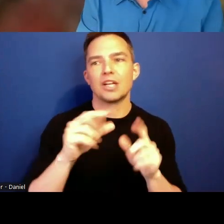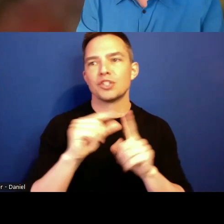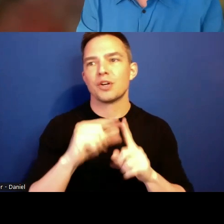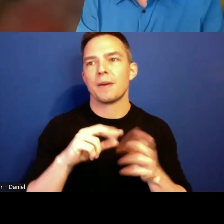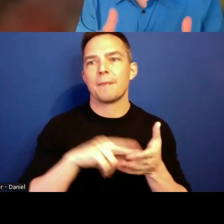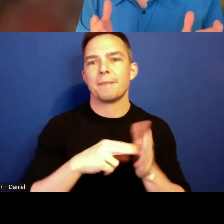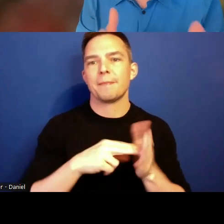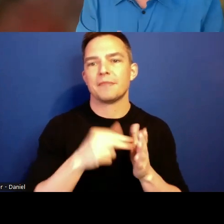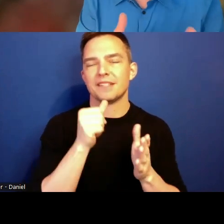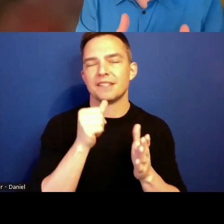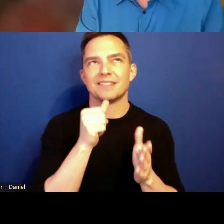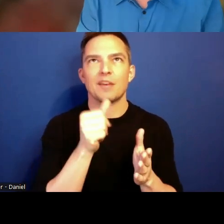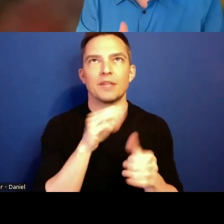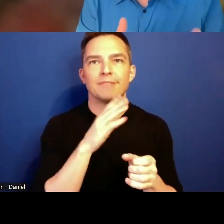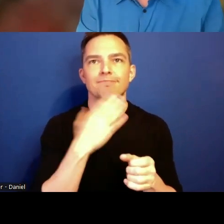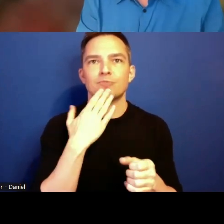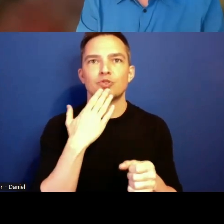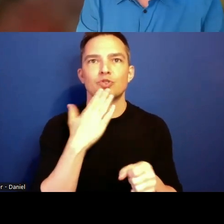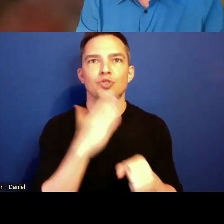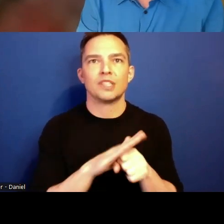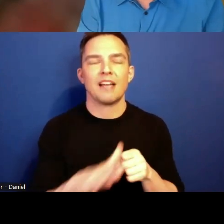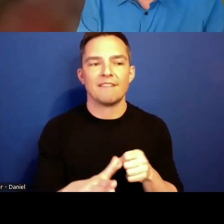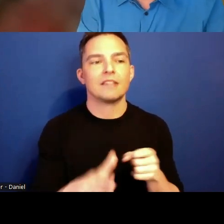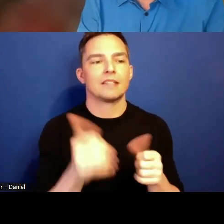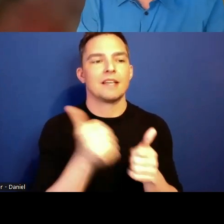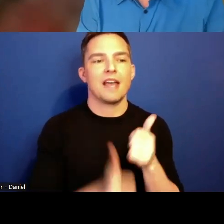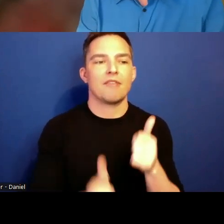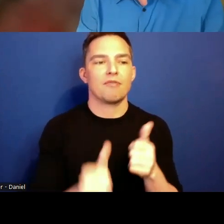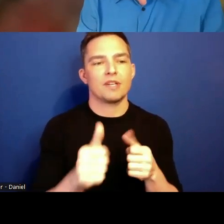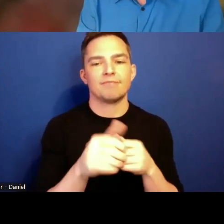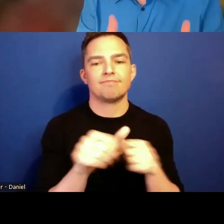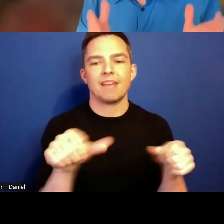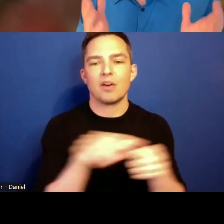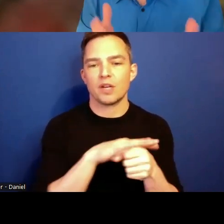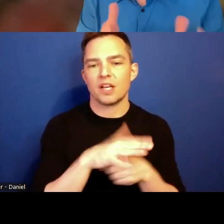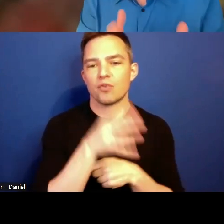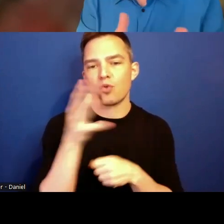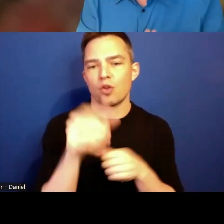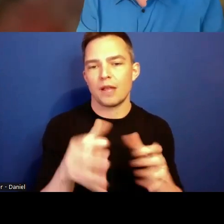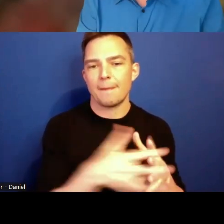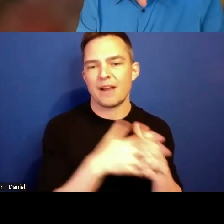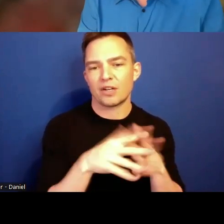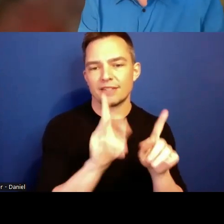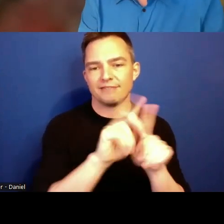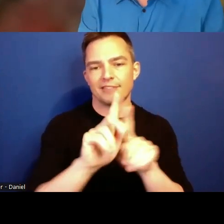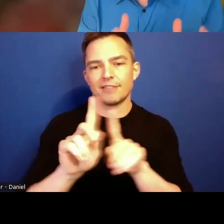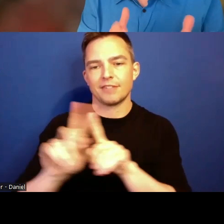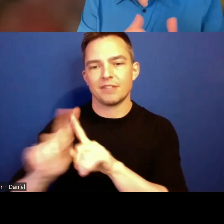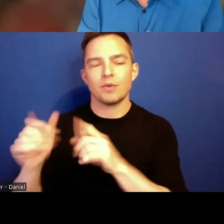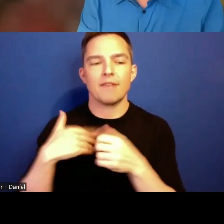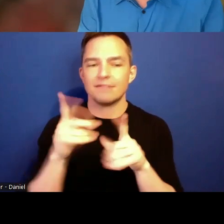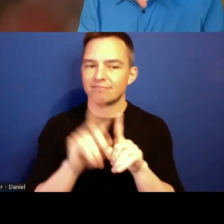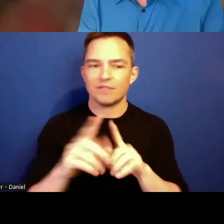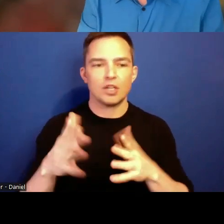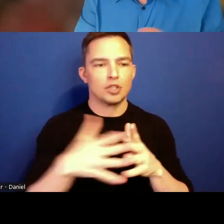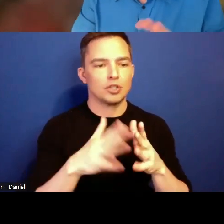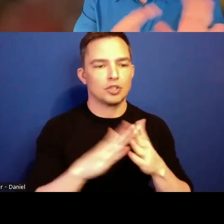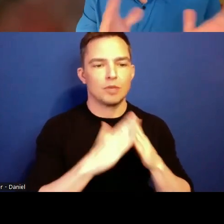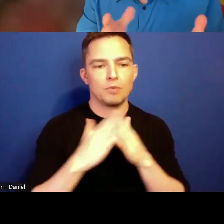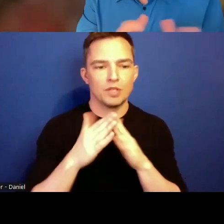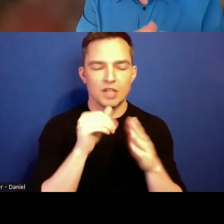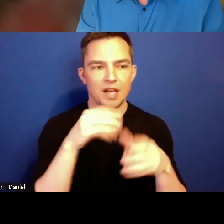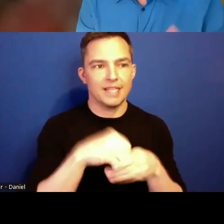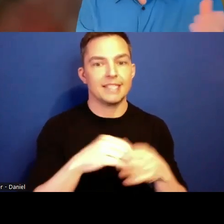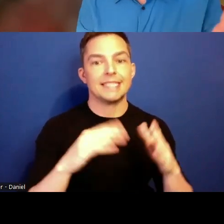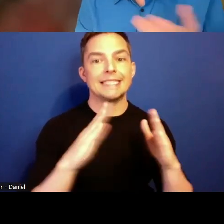not suffice because every community in rural America is different. So we have many, many different communities that are not in urban settings that are